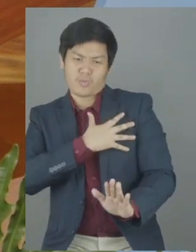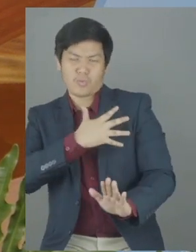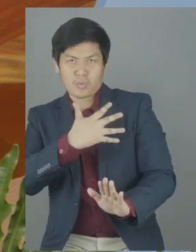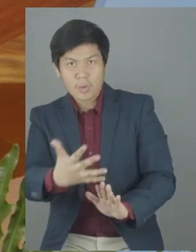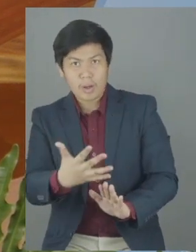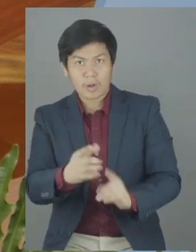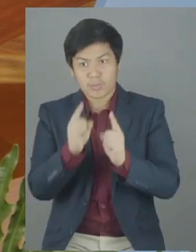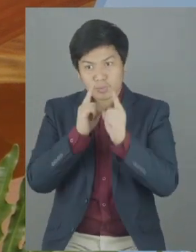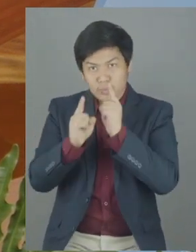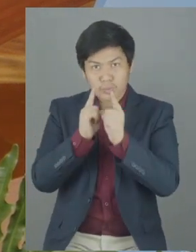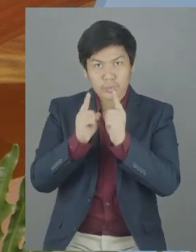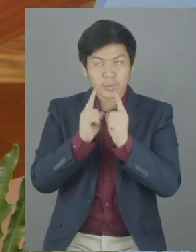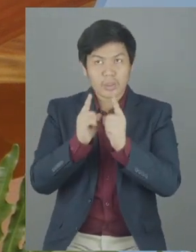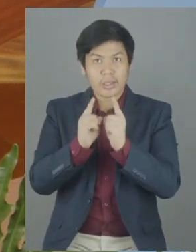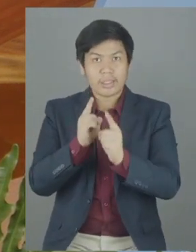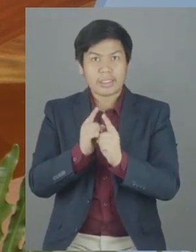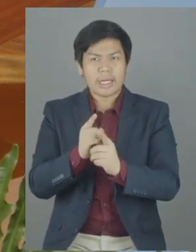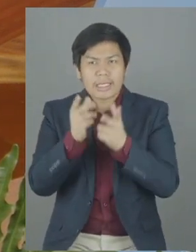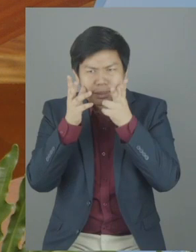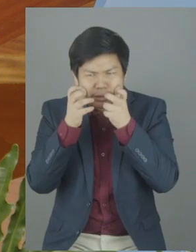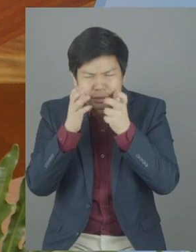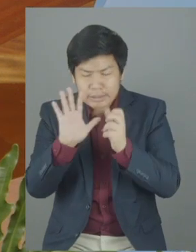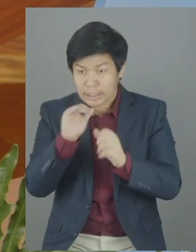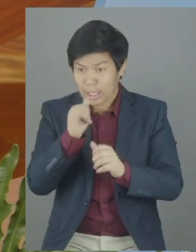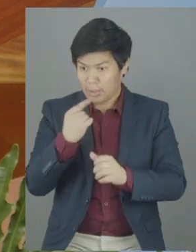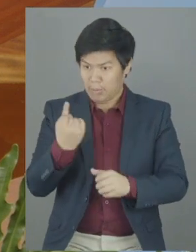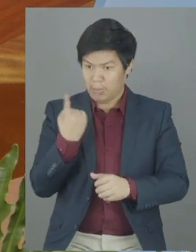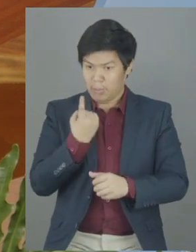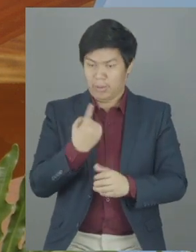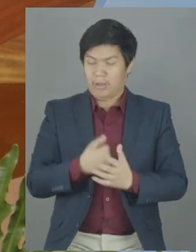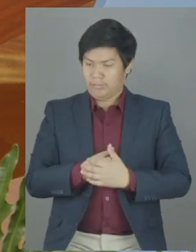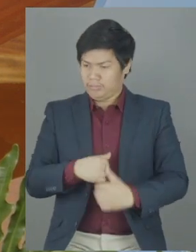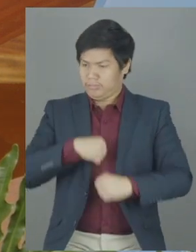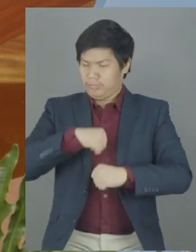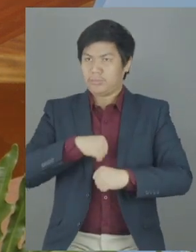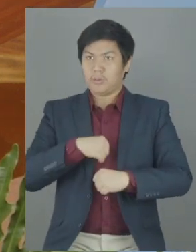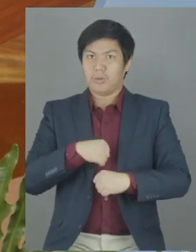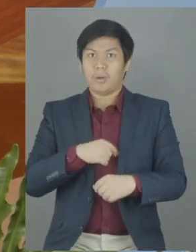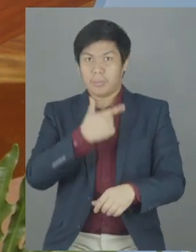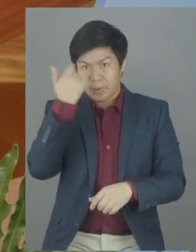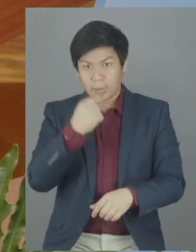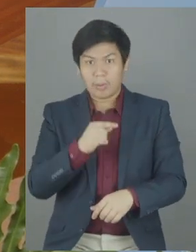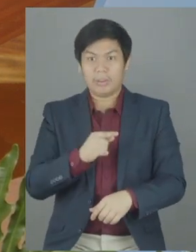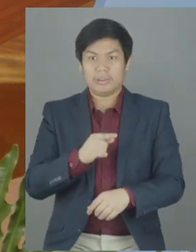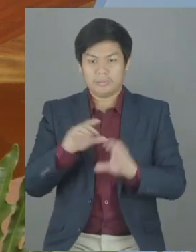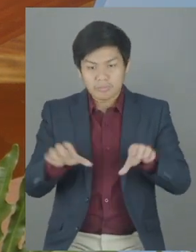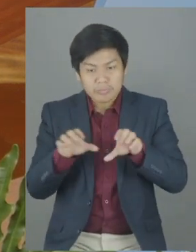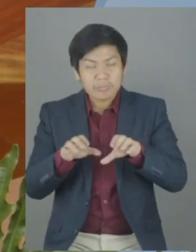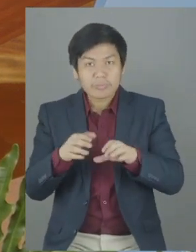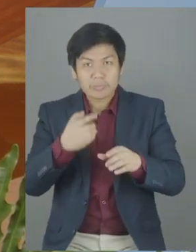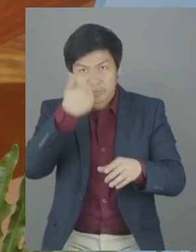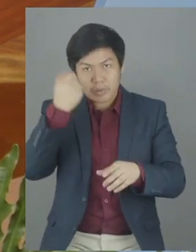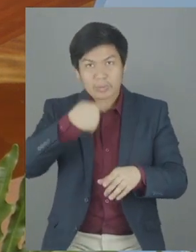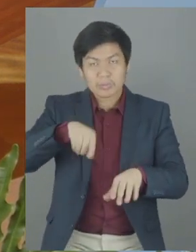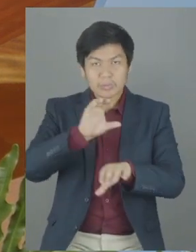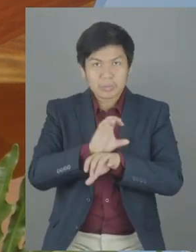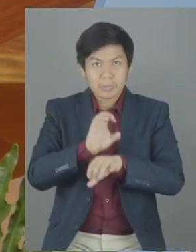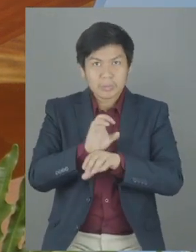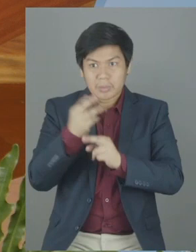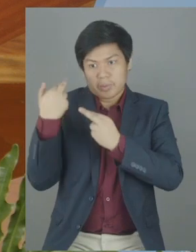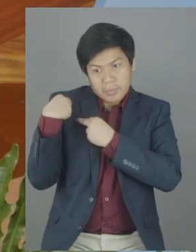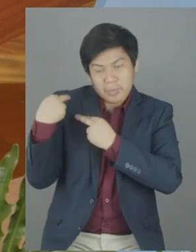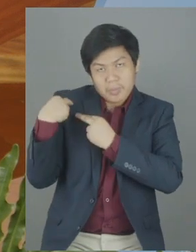to an individual, really listen, not just because this is a formality thing, because we're in church, I just have to, you